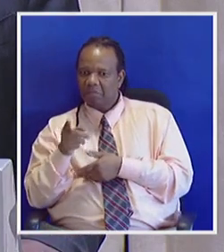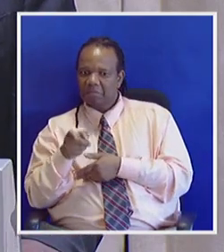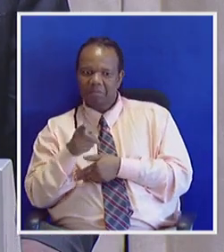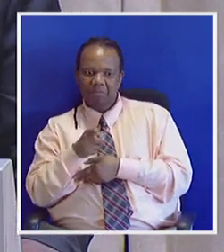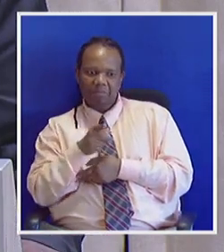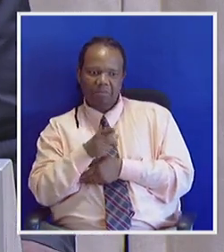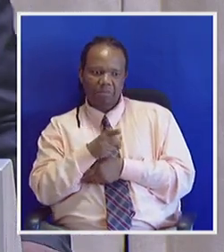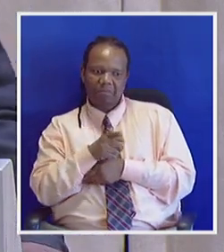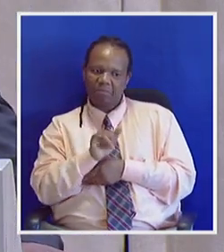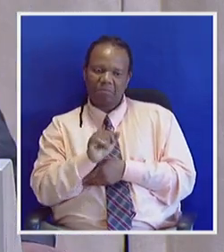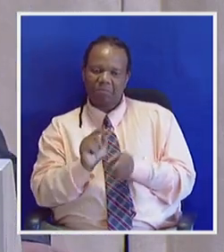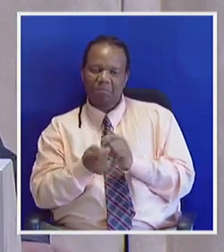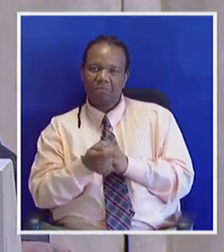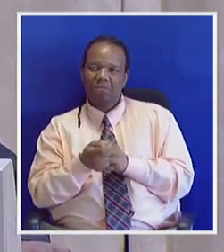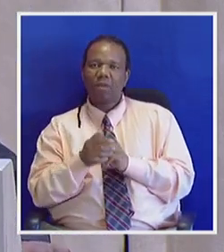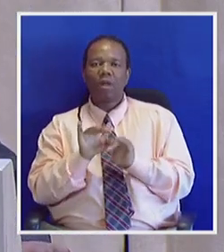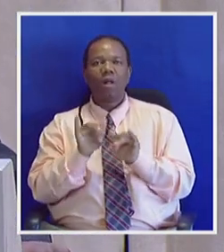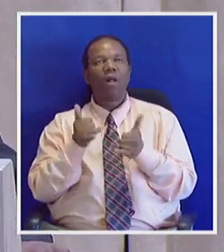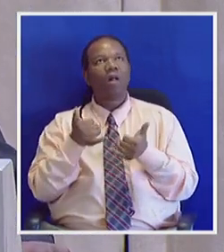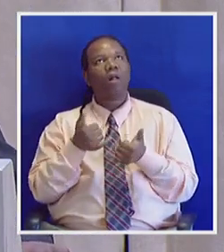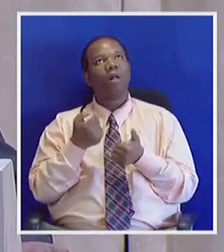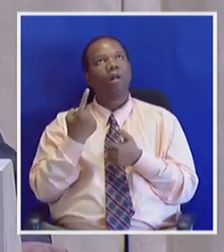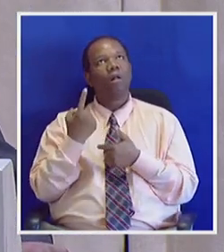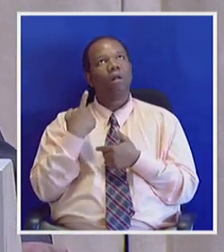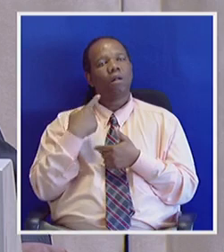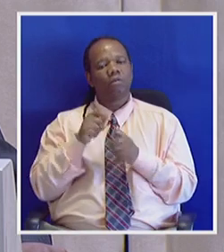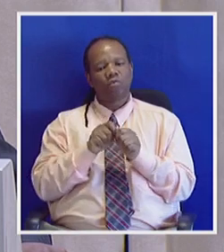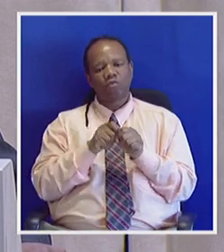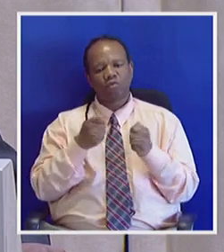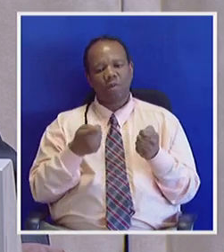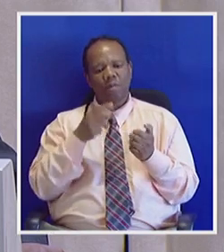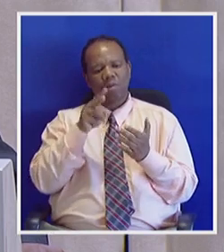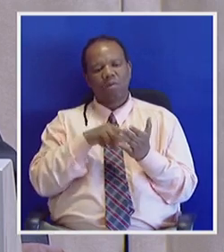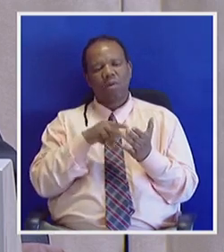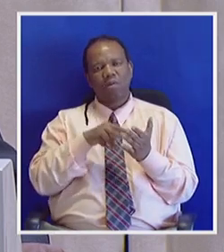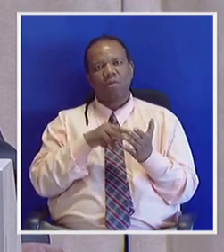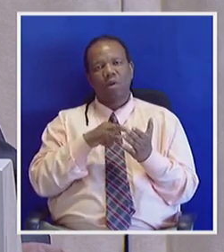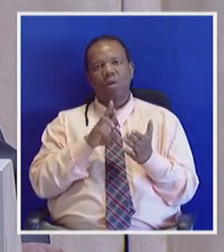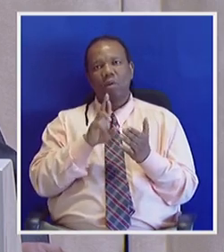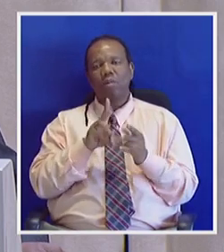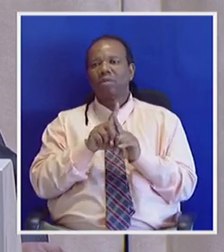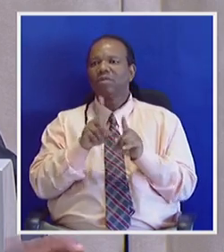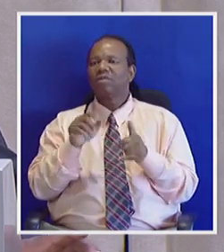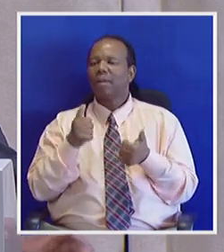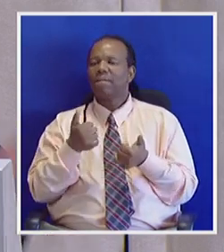doubt, as you might have read in the press the other day, some have not been operating without